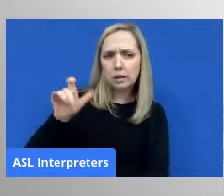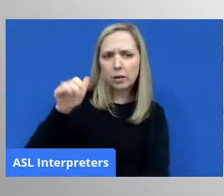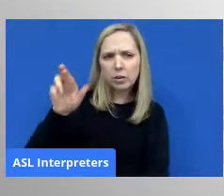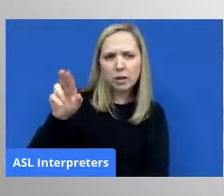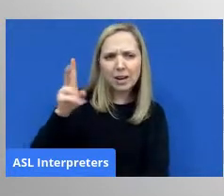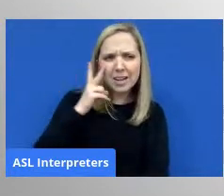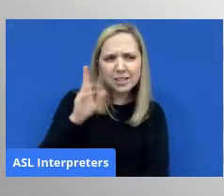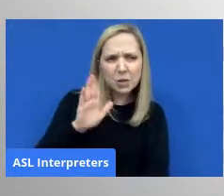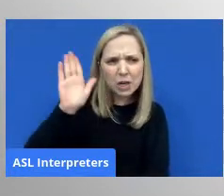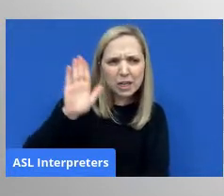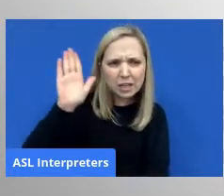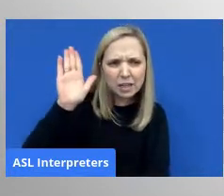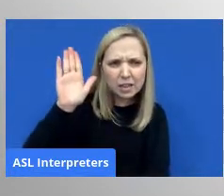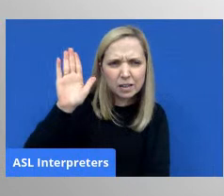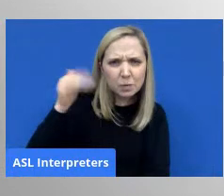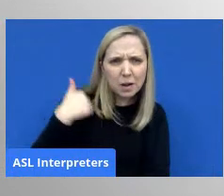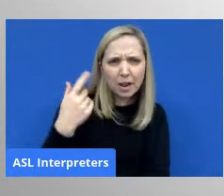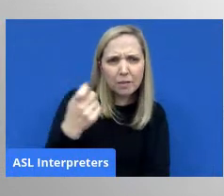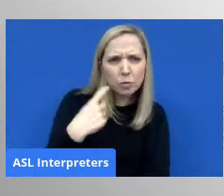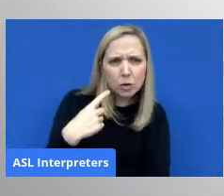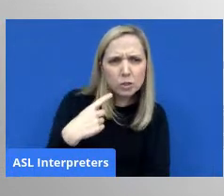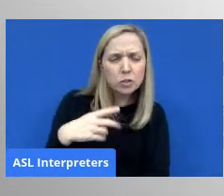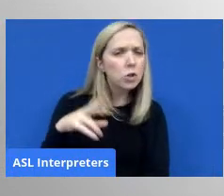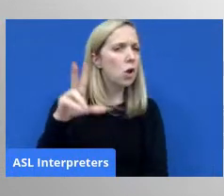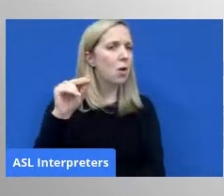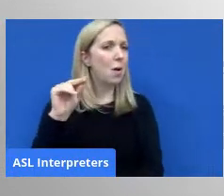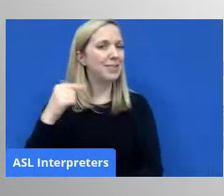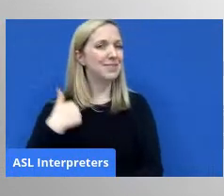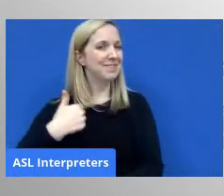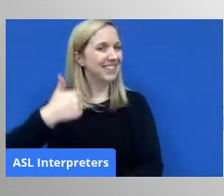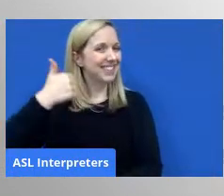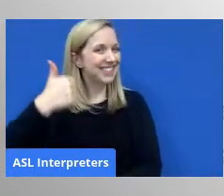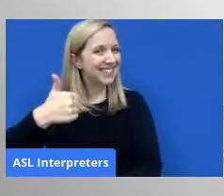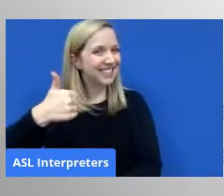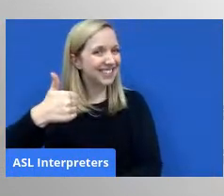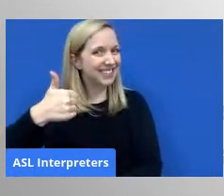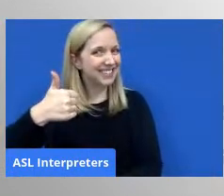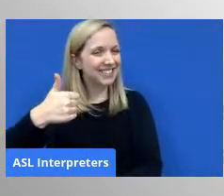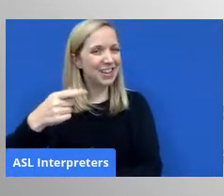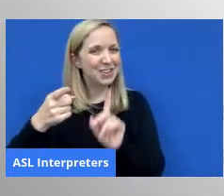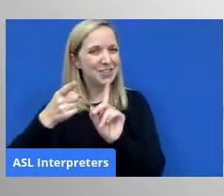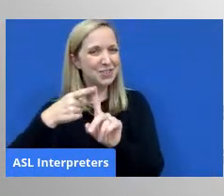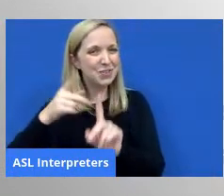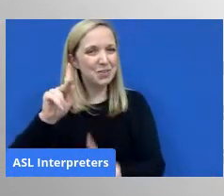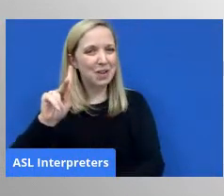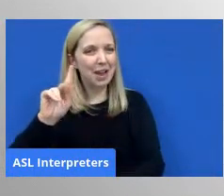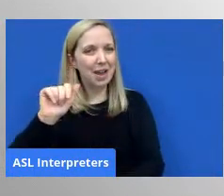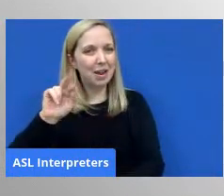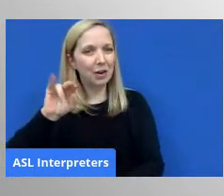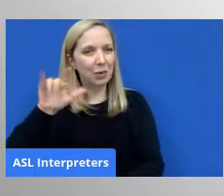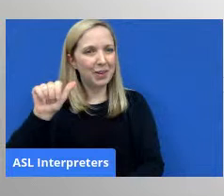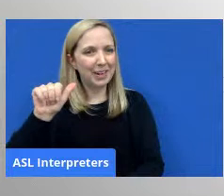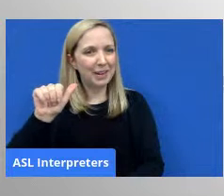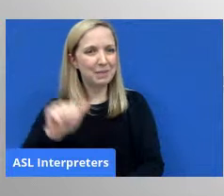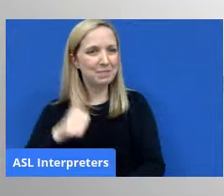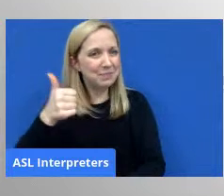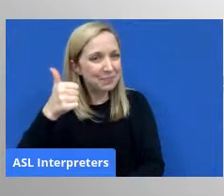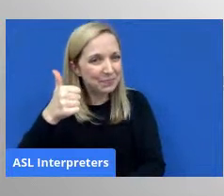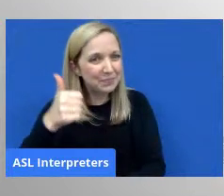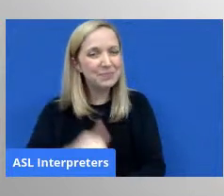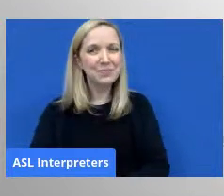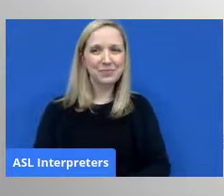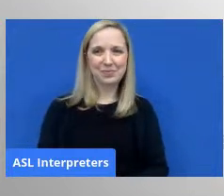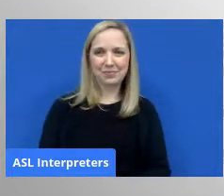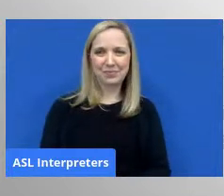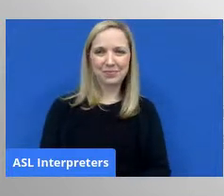You have a question? No, I was just giving a thumbs up to Karina. Okay, all right, thanks. So we